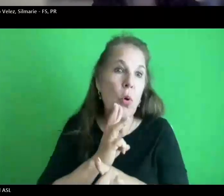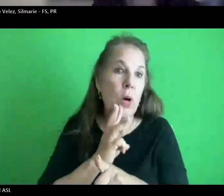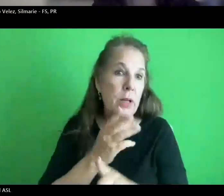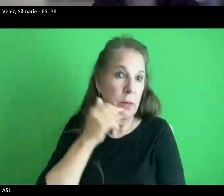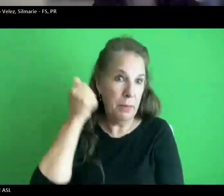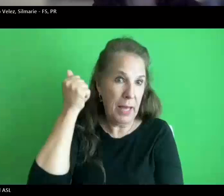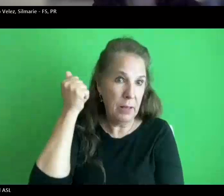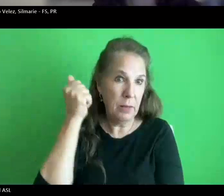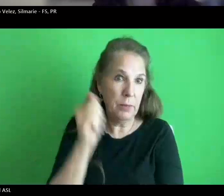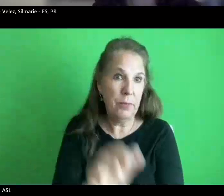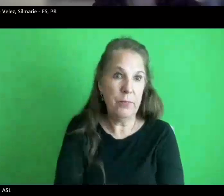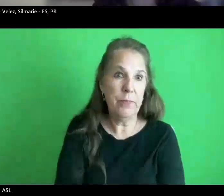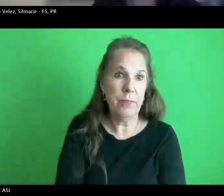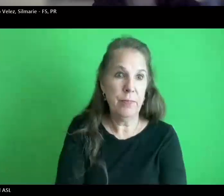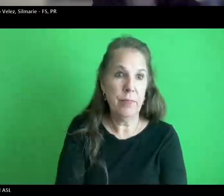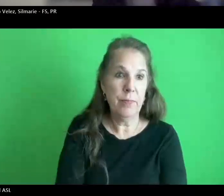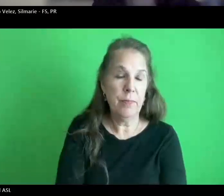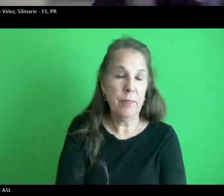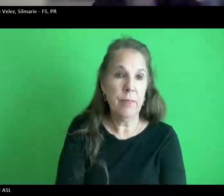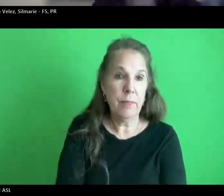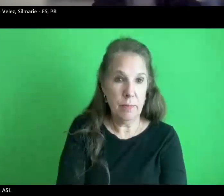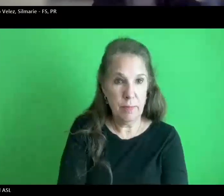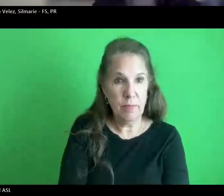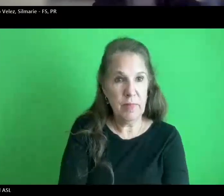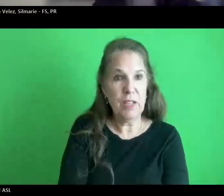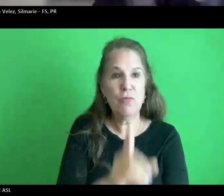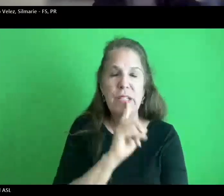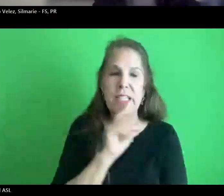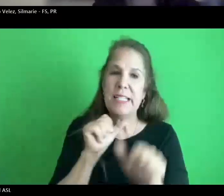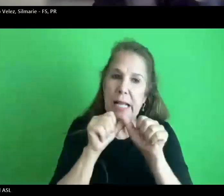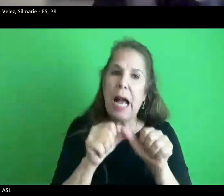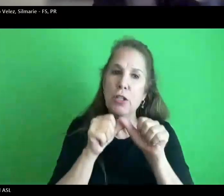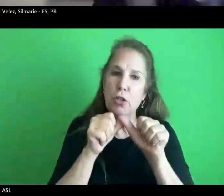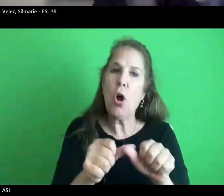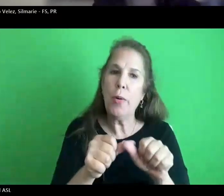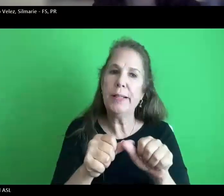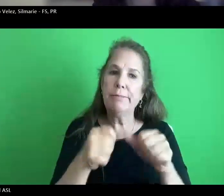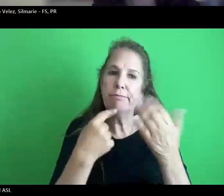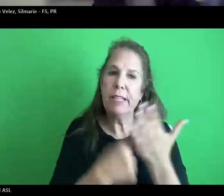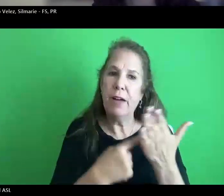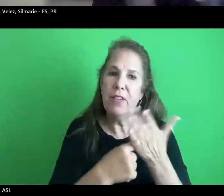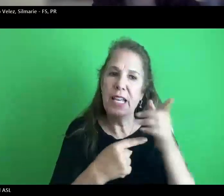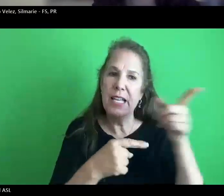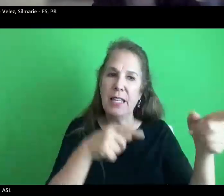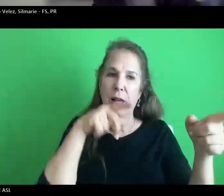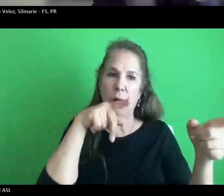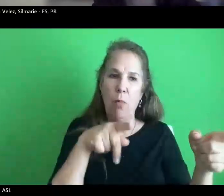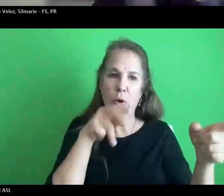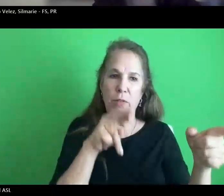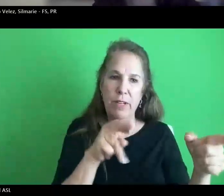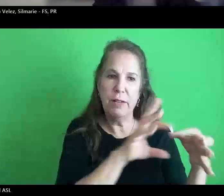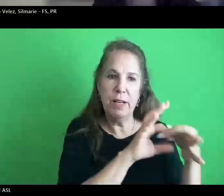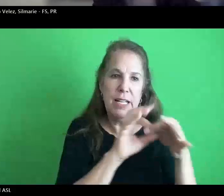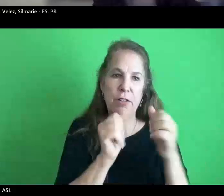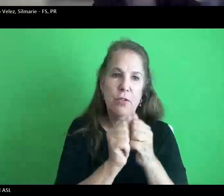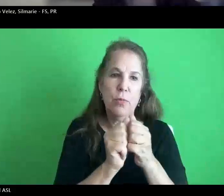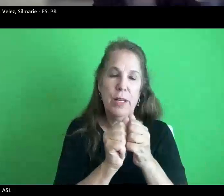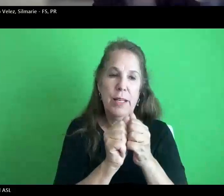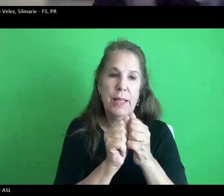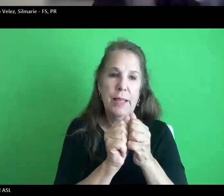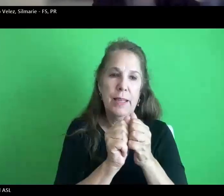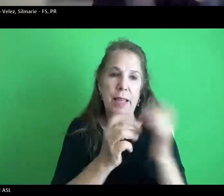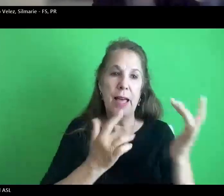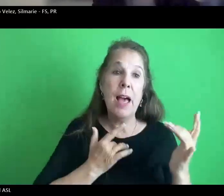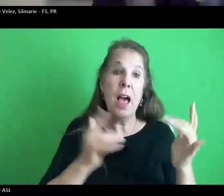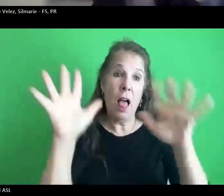so it's kind of part of the ongoing conversation in Puerto Rico about climate change and the difficulty